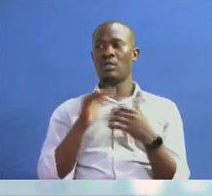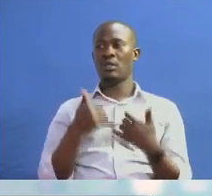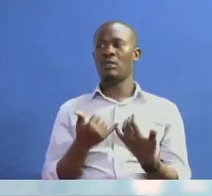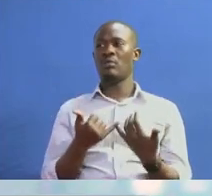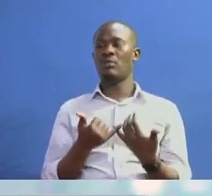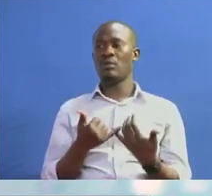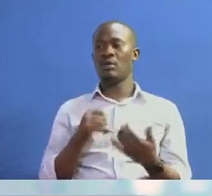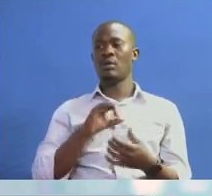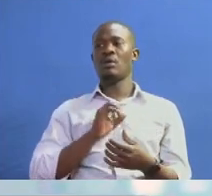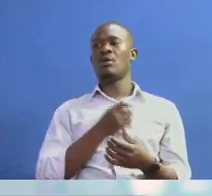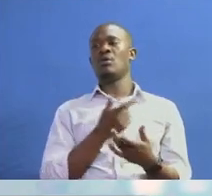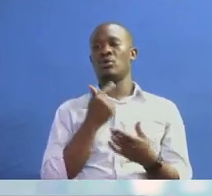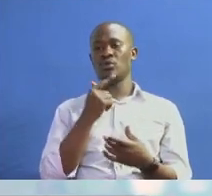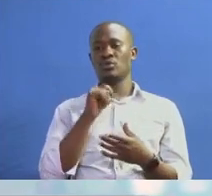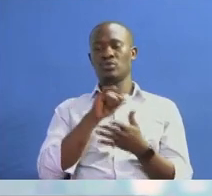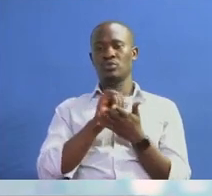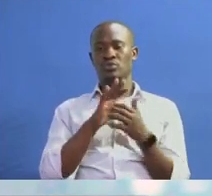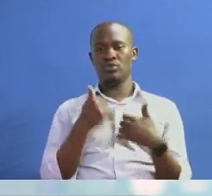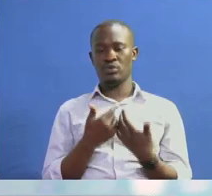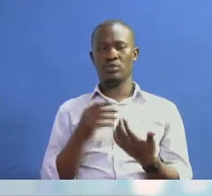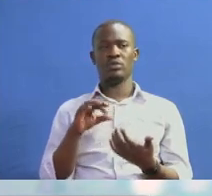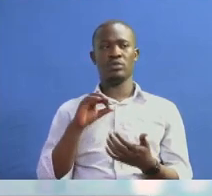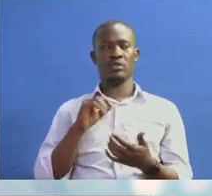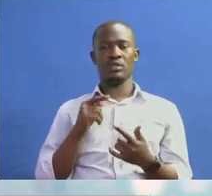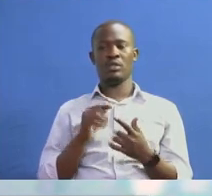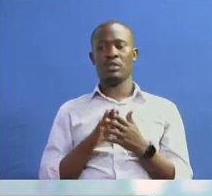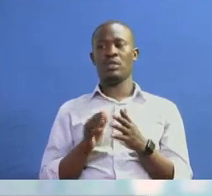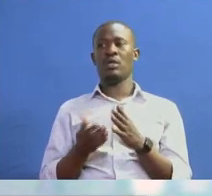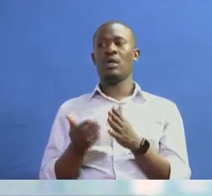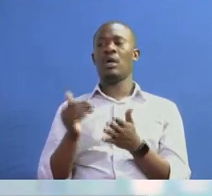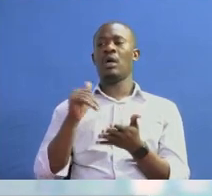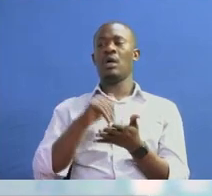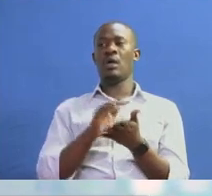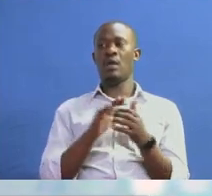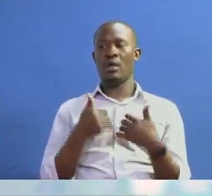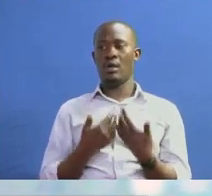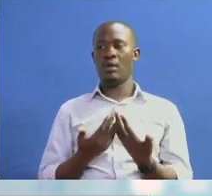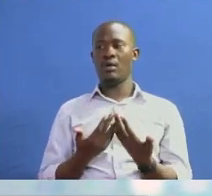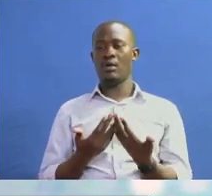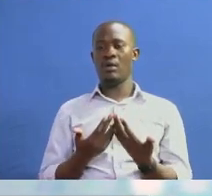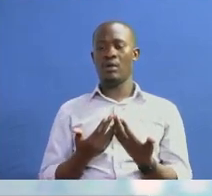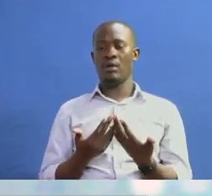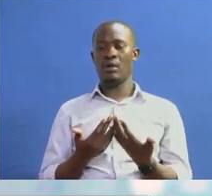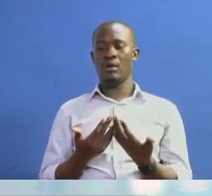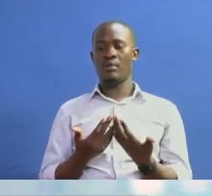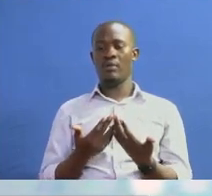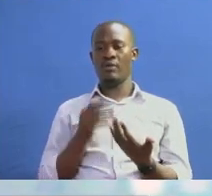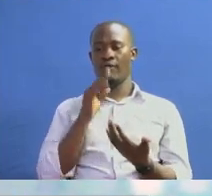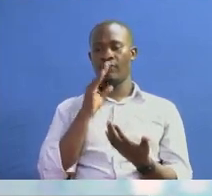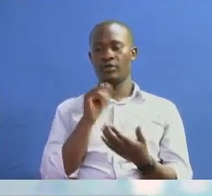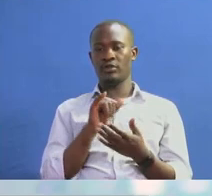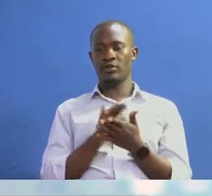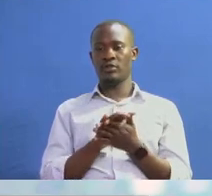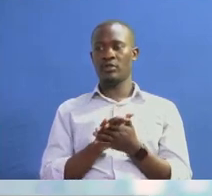actually ours. Mm-hmm. So it's up to us. But again, a major request I need to make before I wind up.